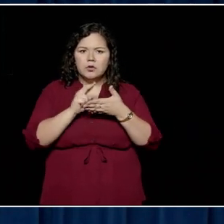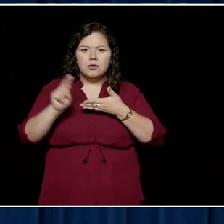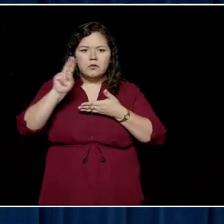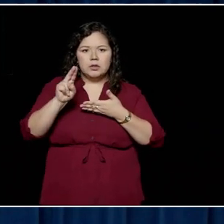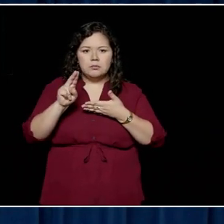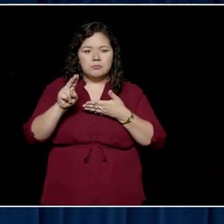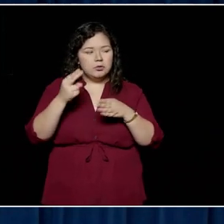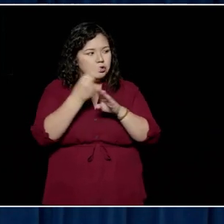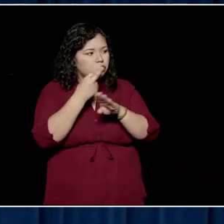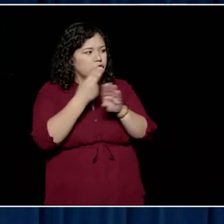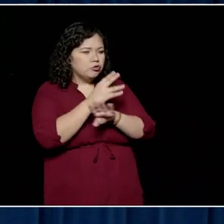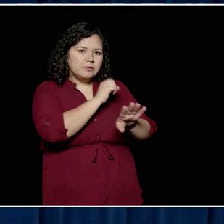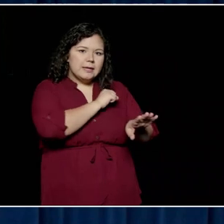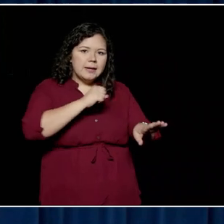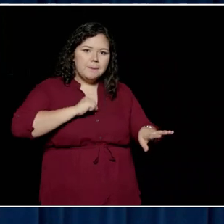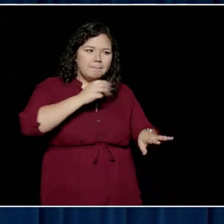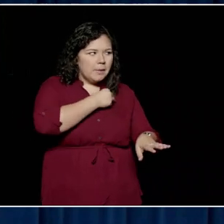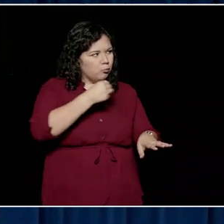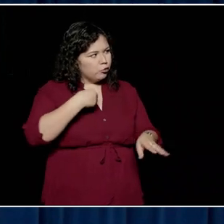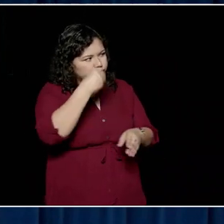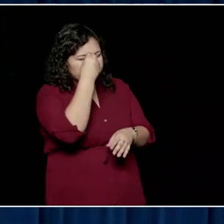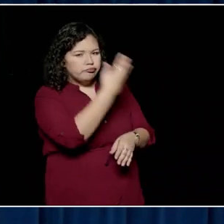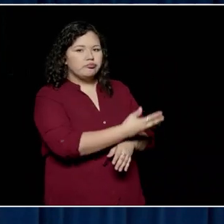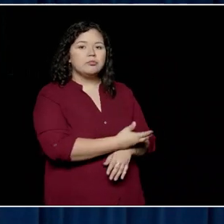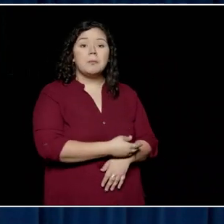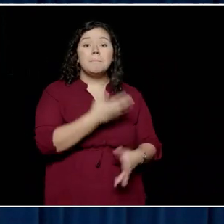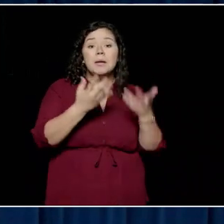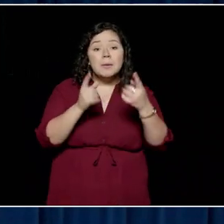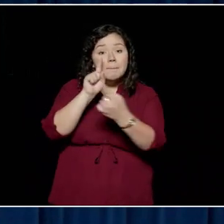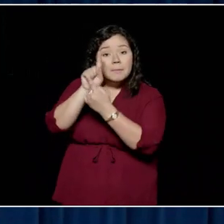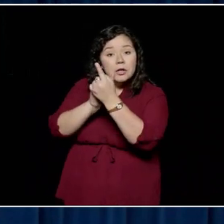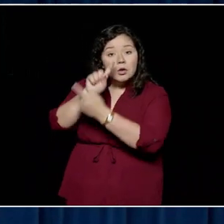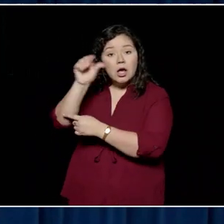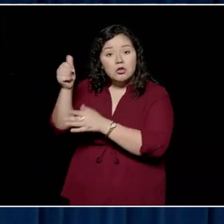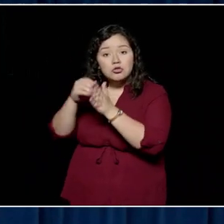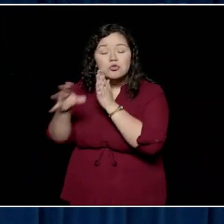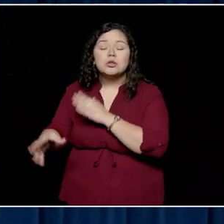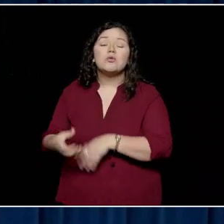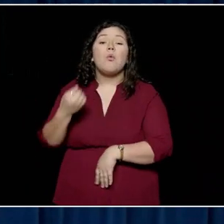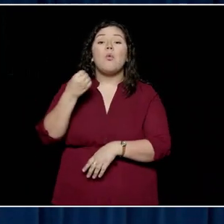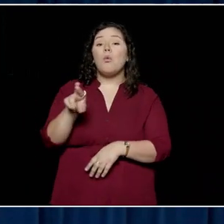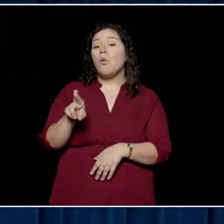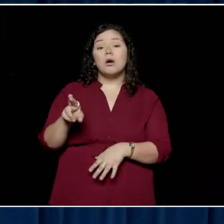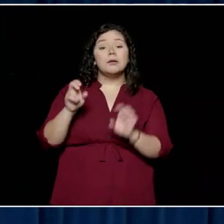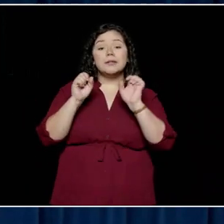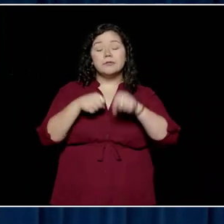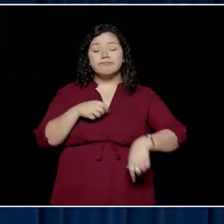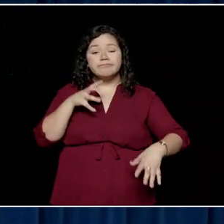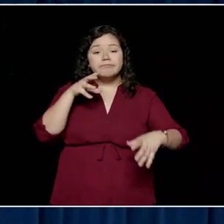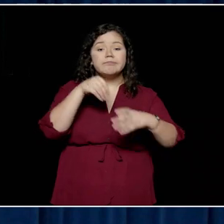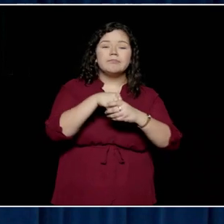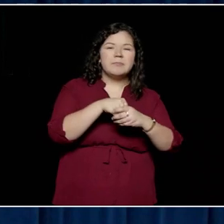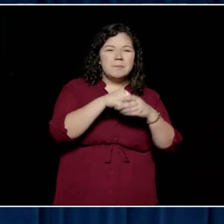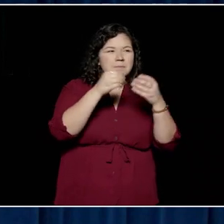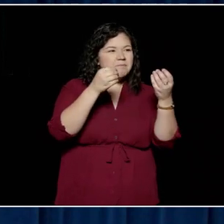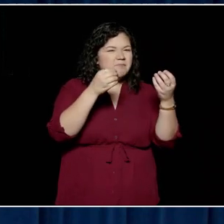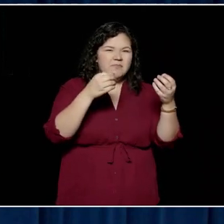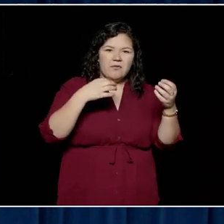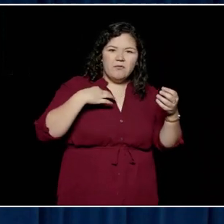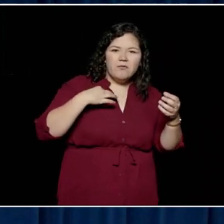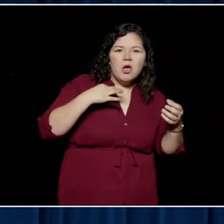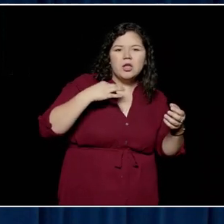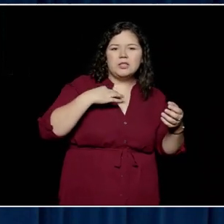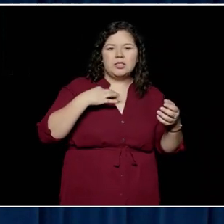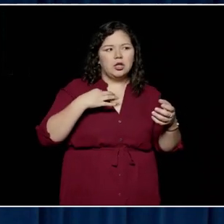university through your elected members of Senate, by mentoring today's students, or perhaps by participating in one of